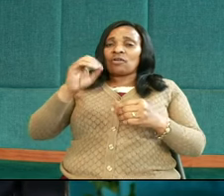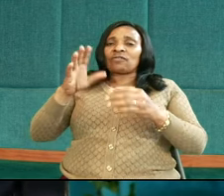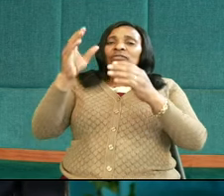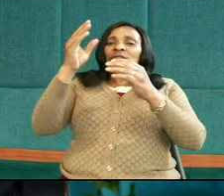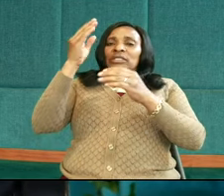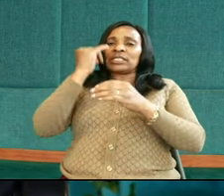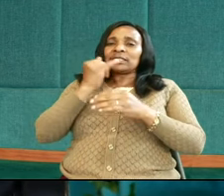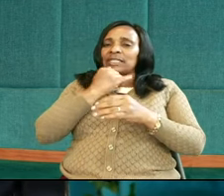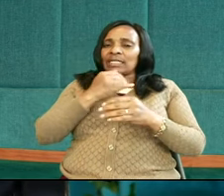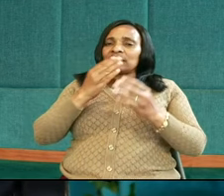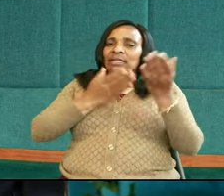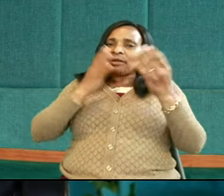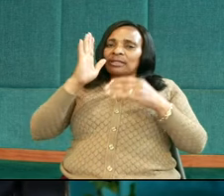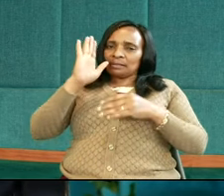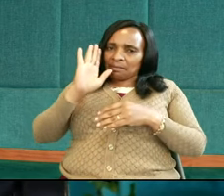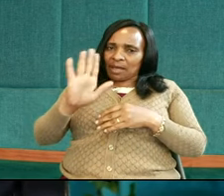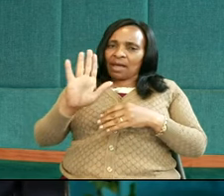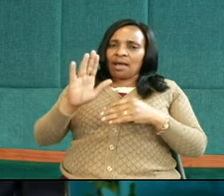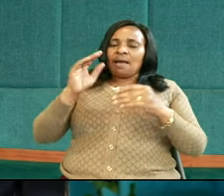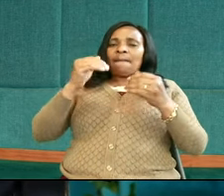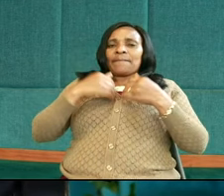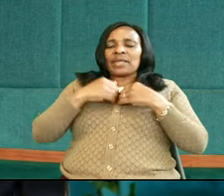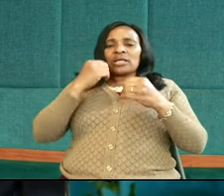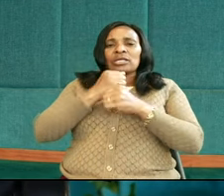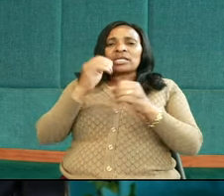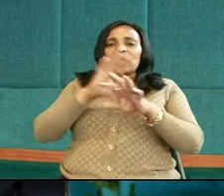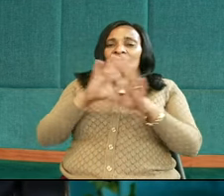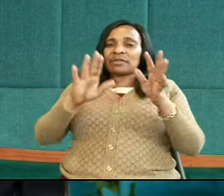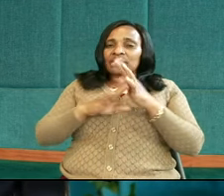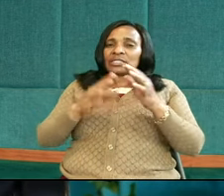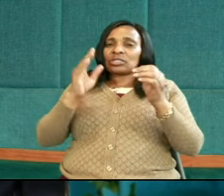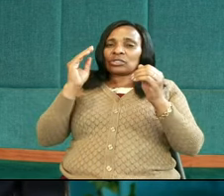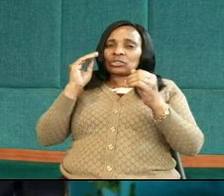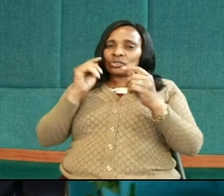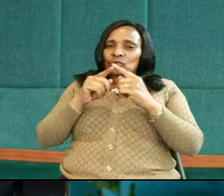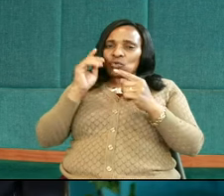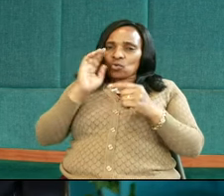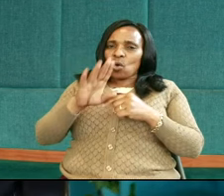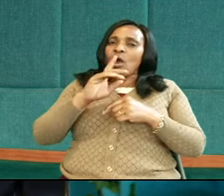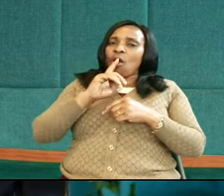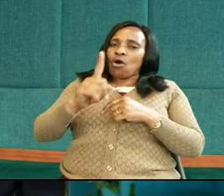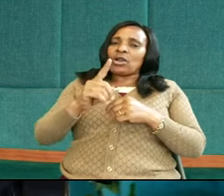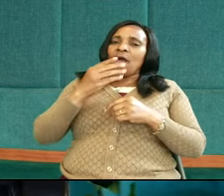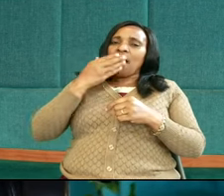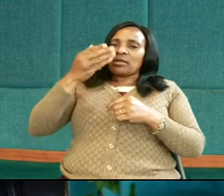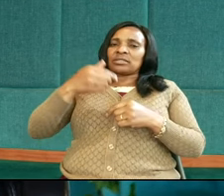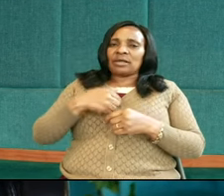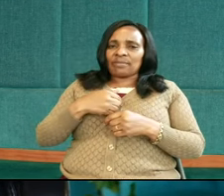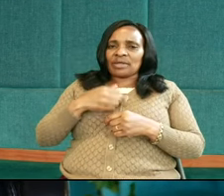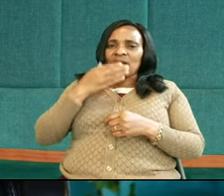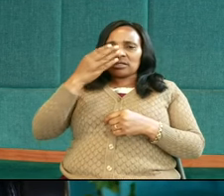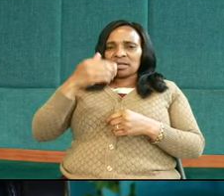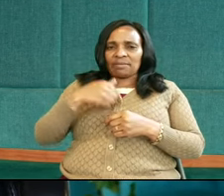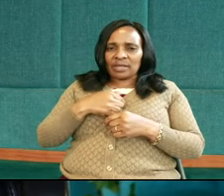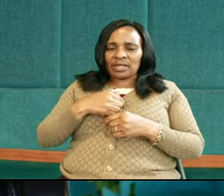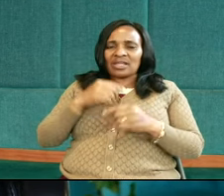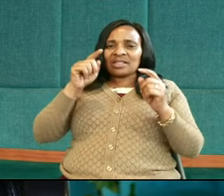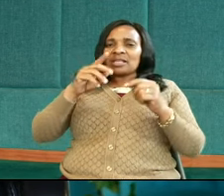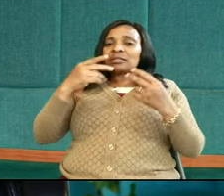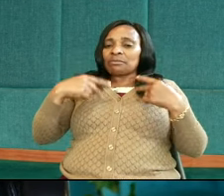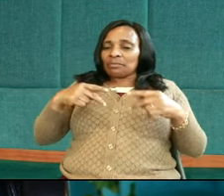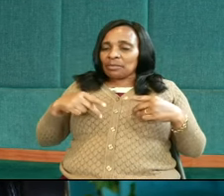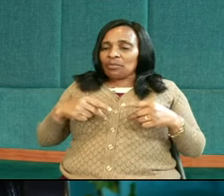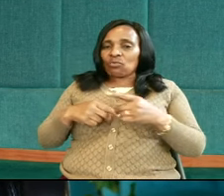servant, and have done all these things at your command. Answer me, Lord, answer me, so these people will know that